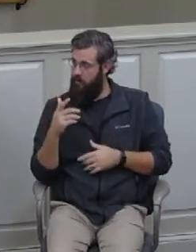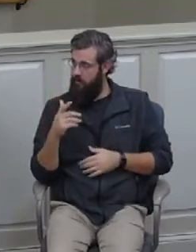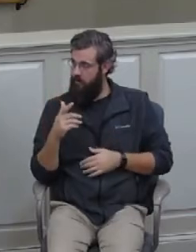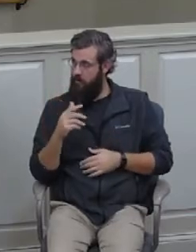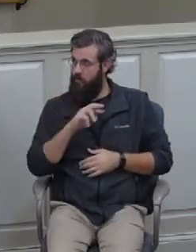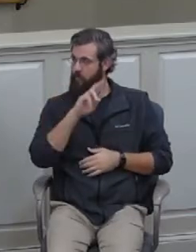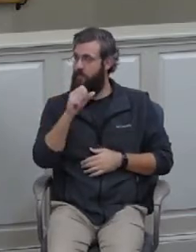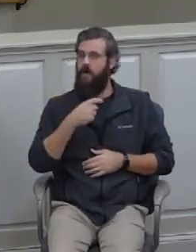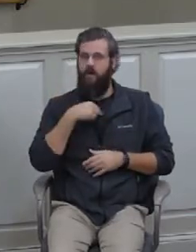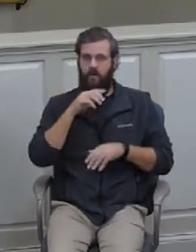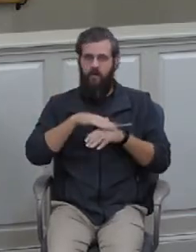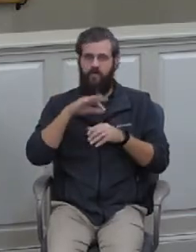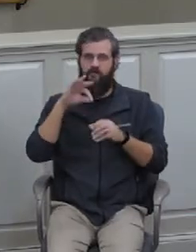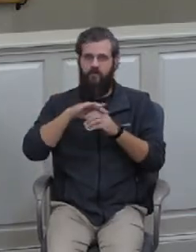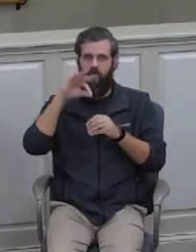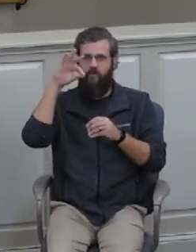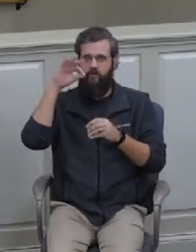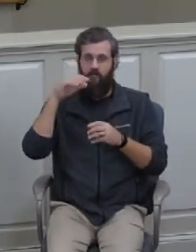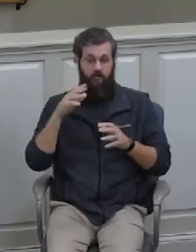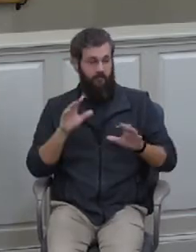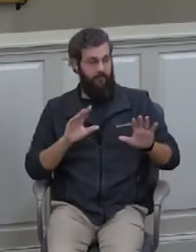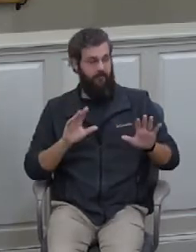call for the question. Thank you, sir.